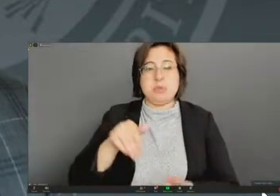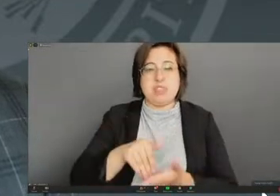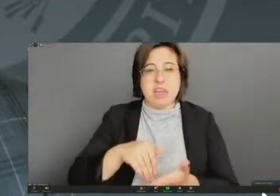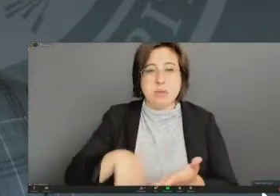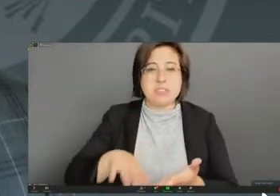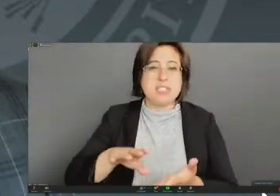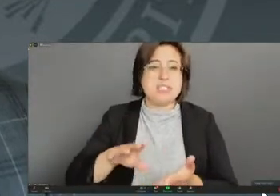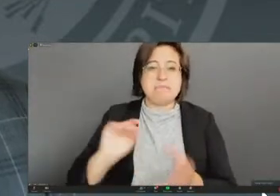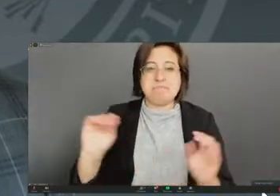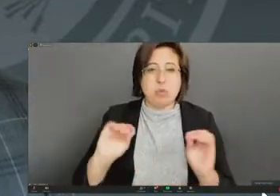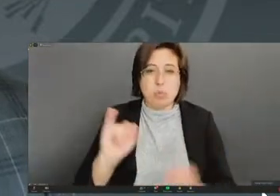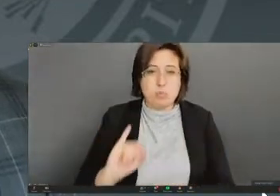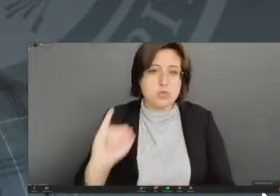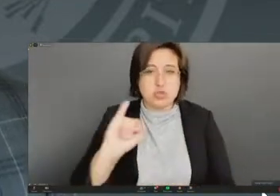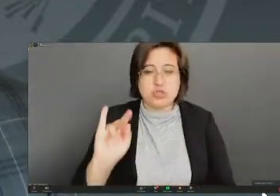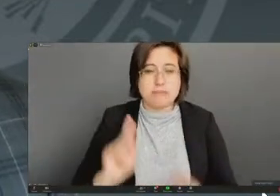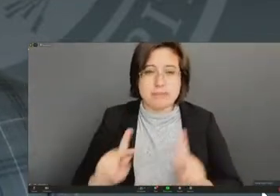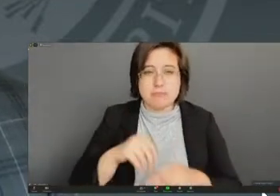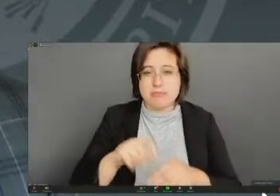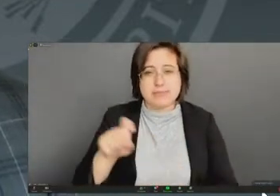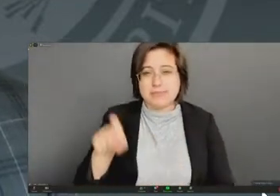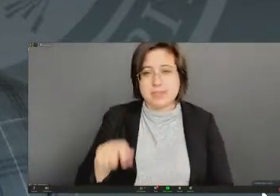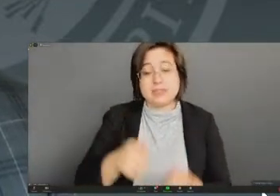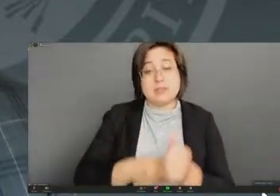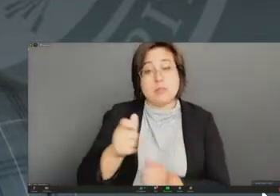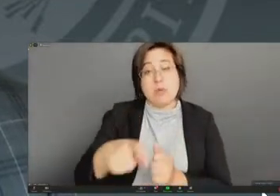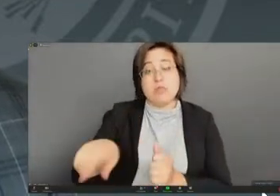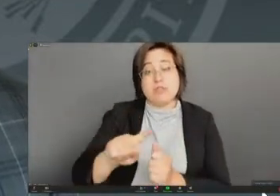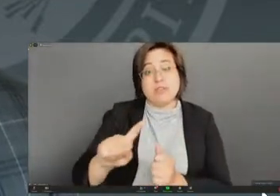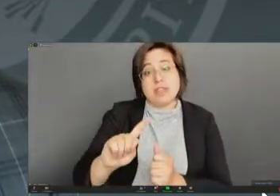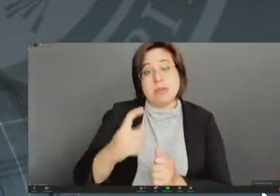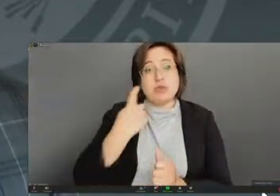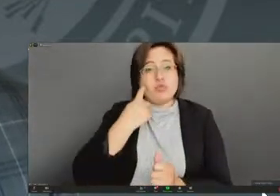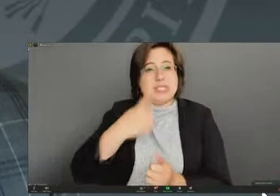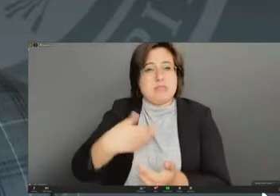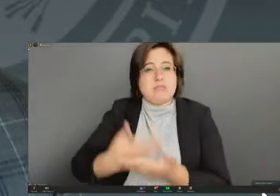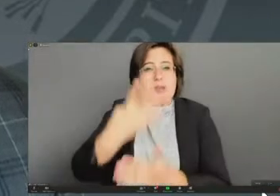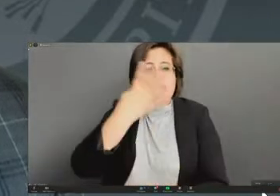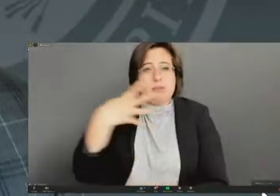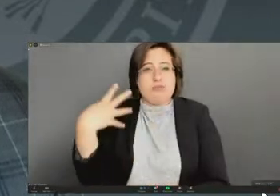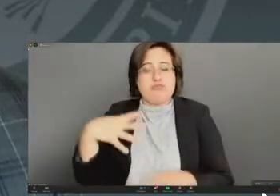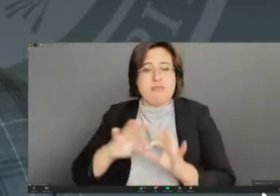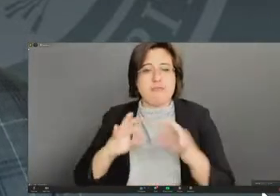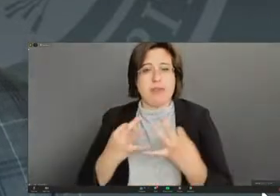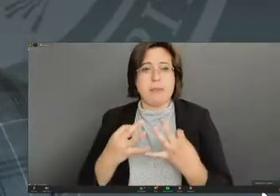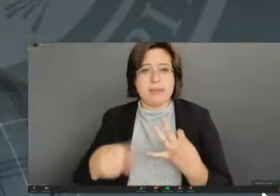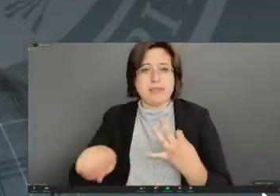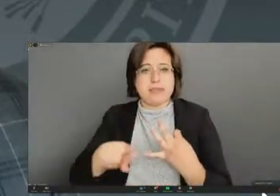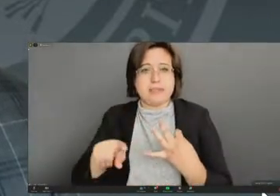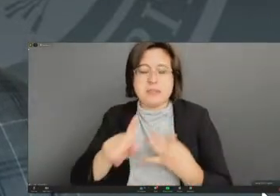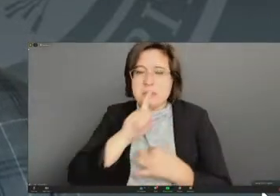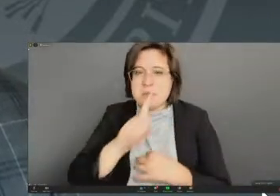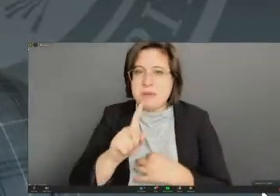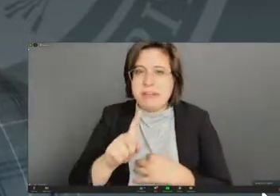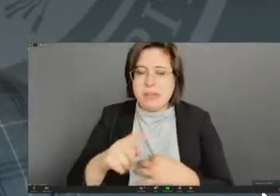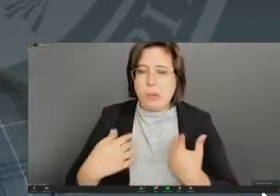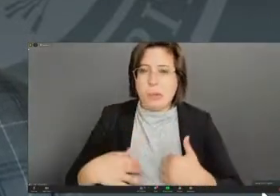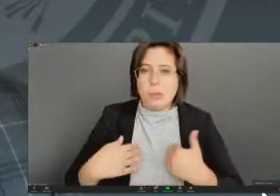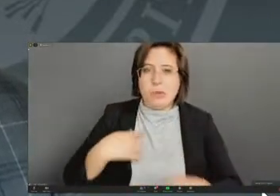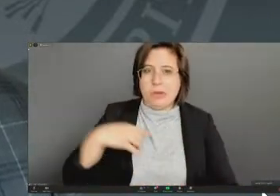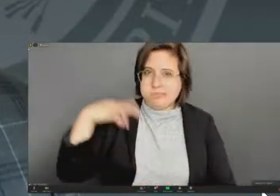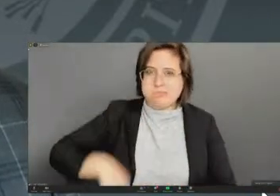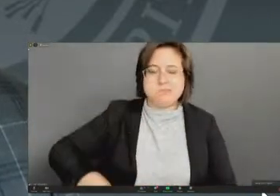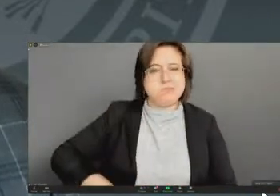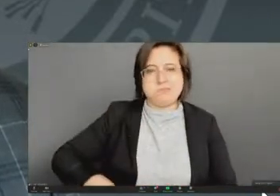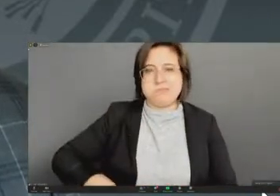Central Texans, majority of whom are newly arrived immigrant families. It's really been a privilege of my life